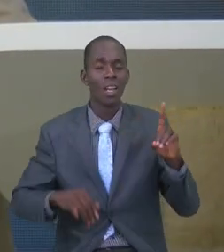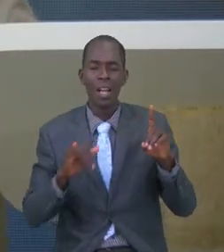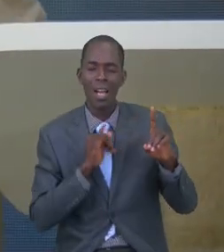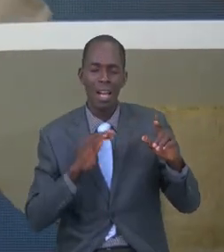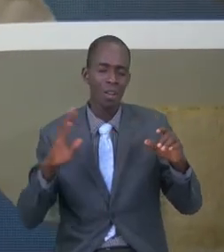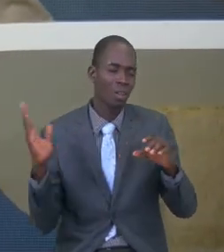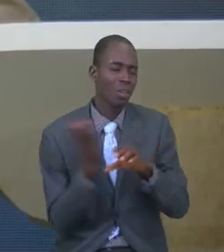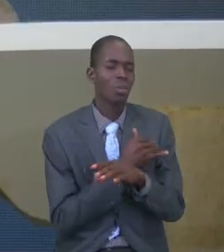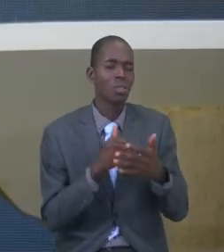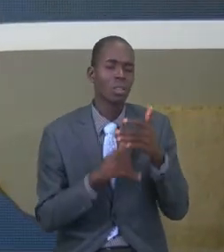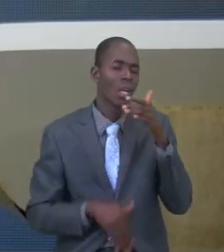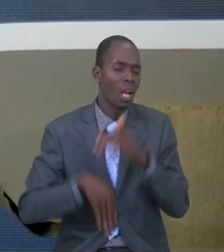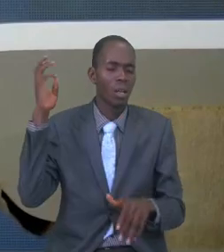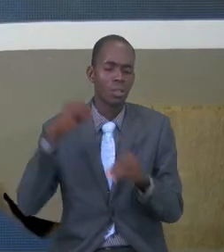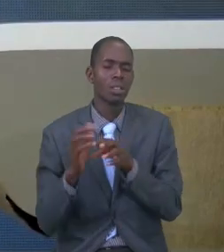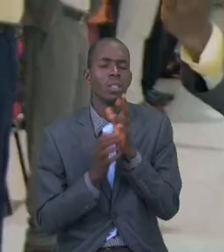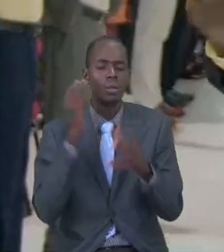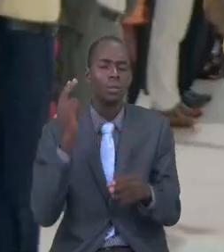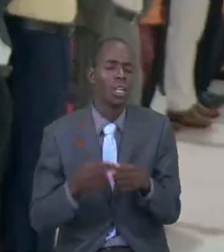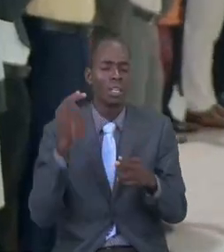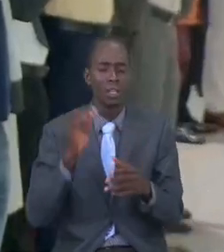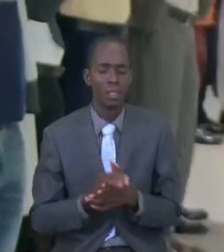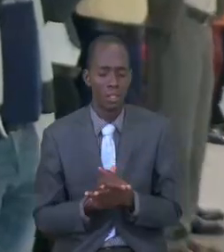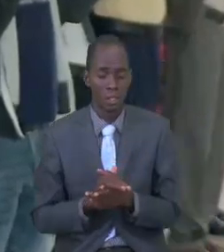in Jesus' name.